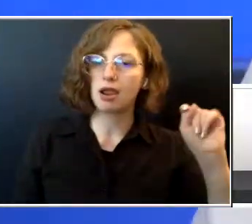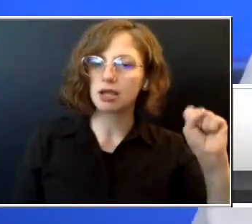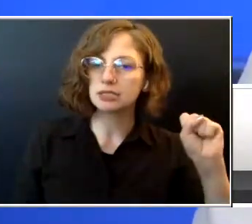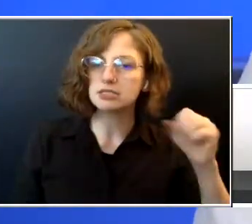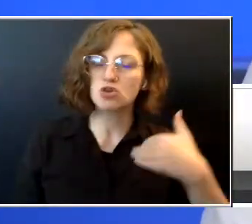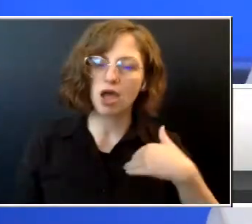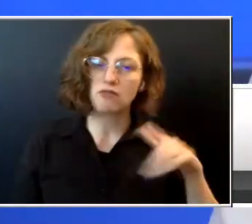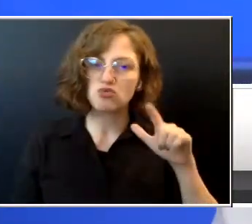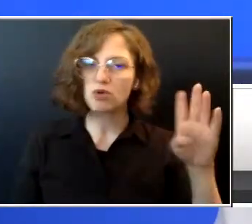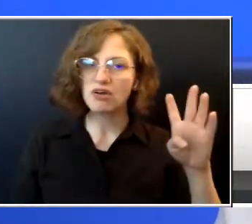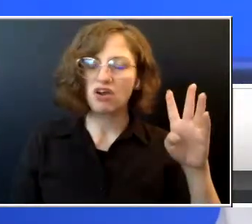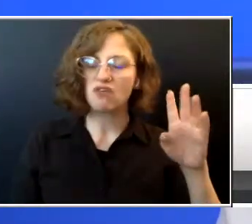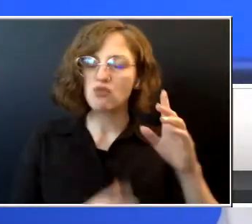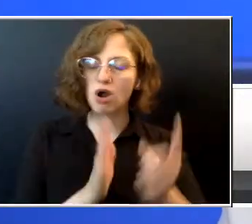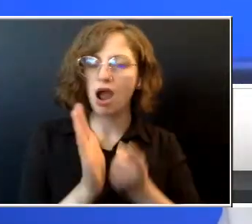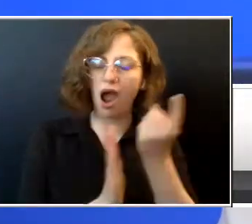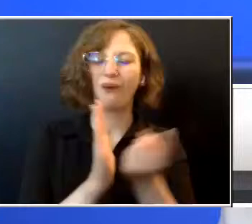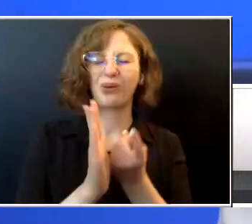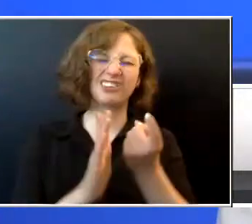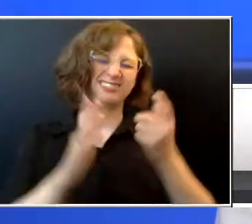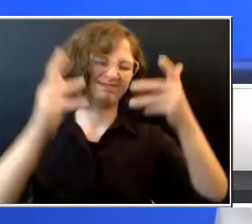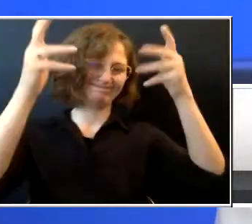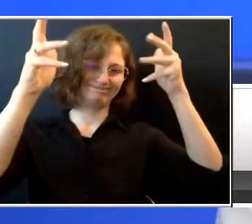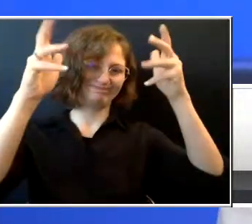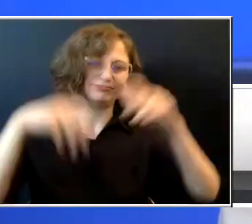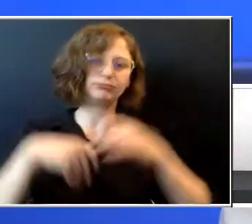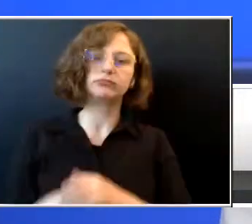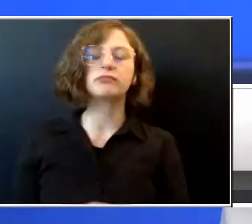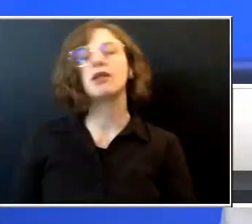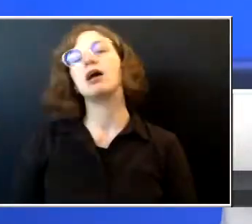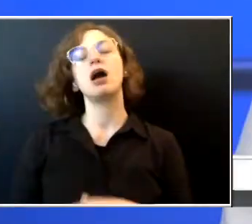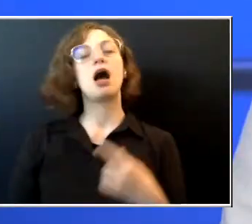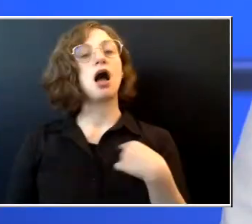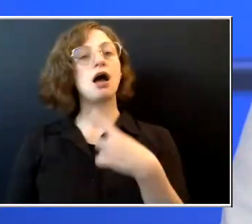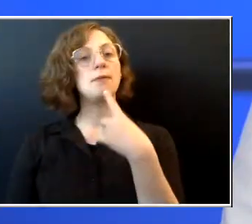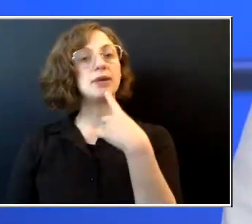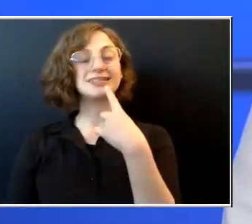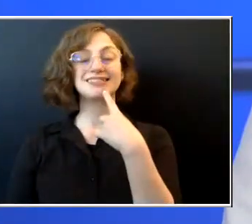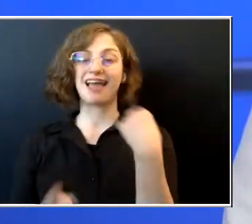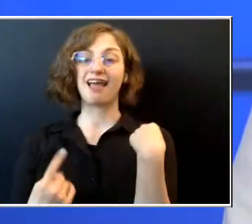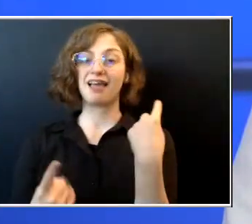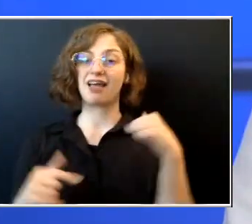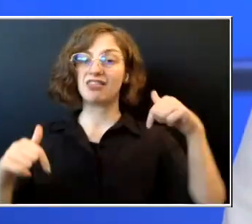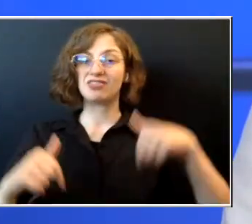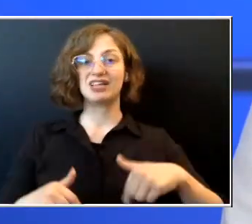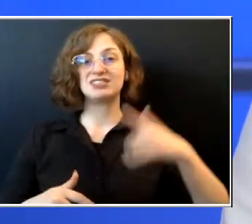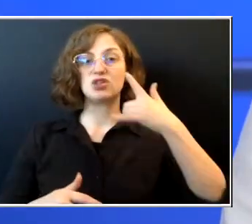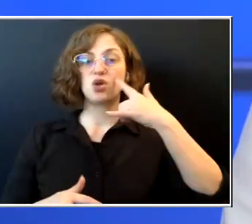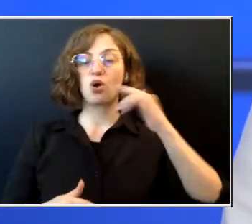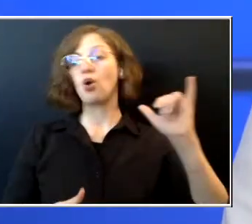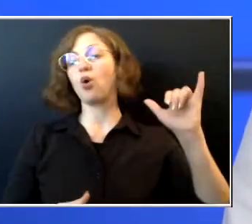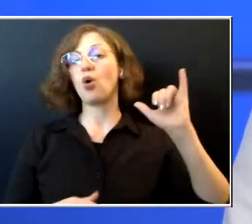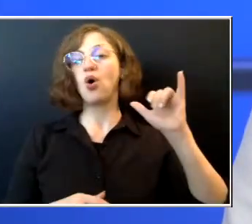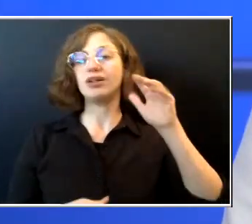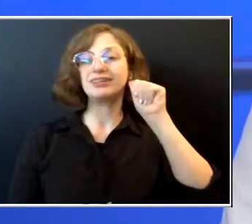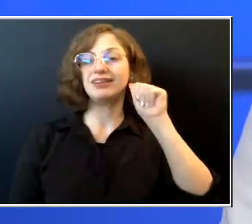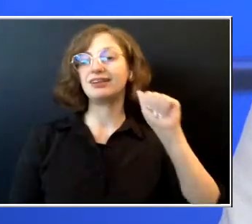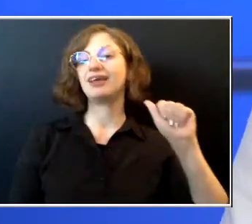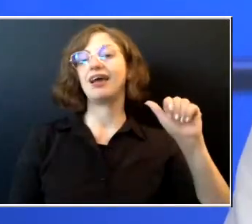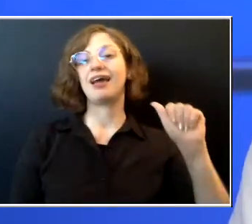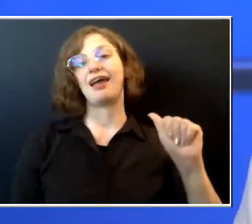hours. You know, I've been saying this is the golden age of 39th and Rainbow. It is. You know, I think we could go